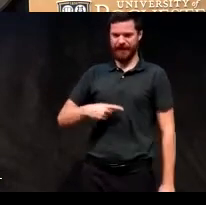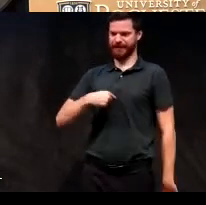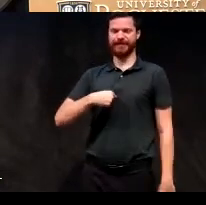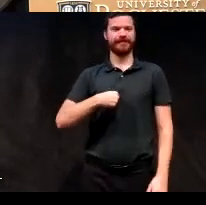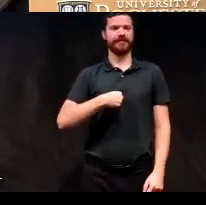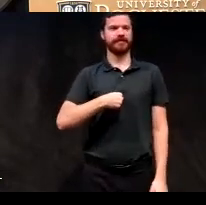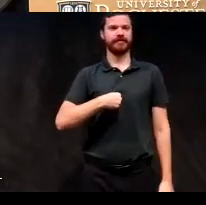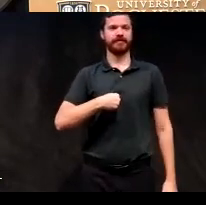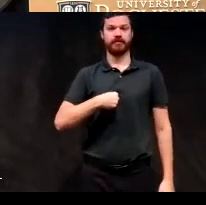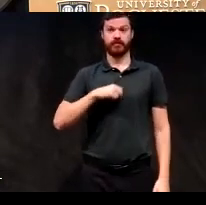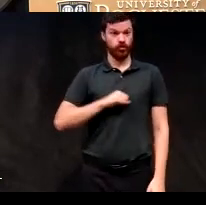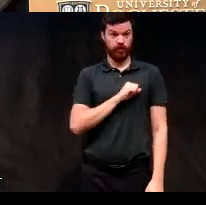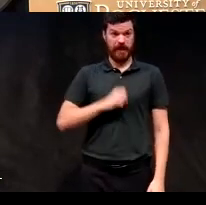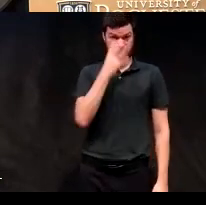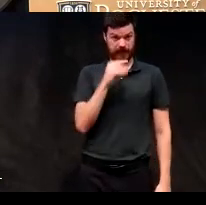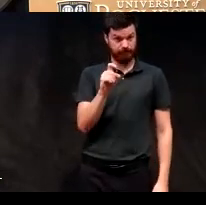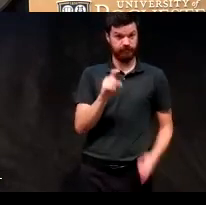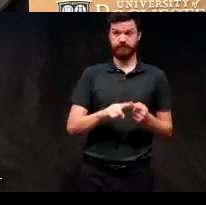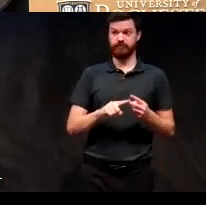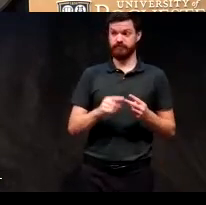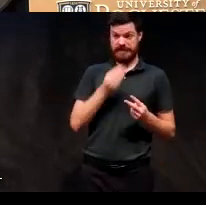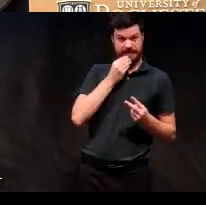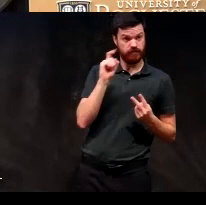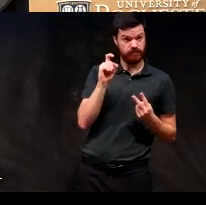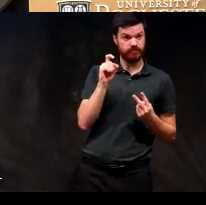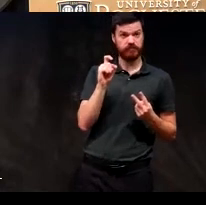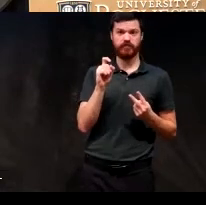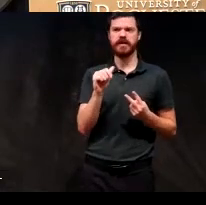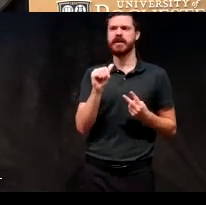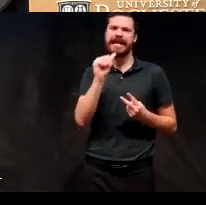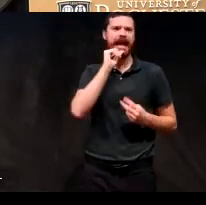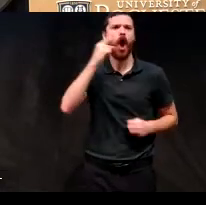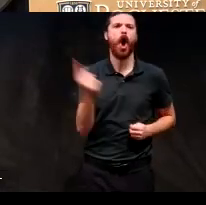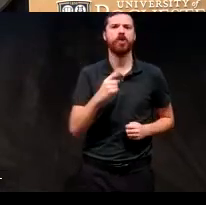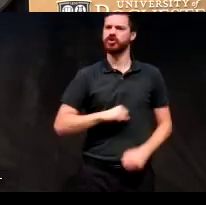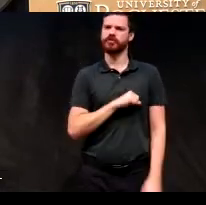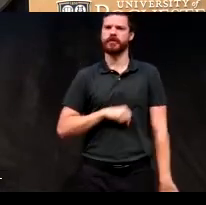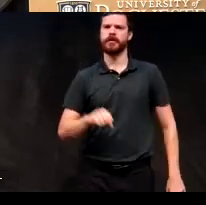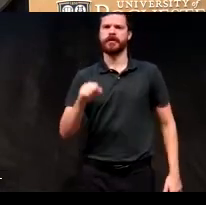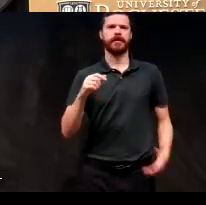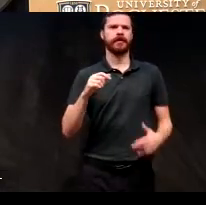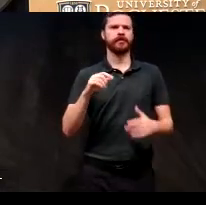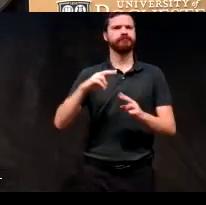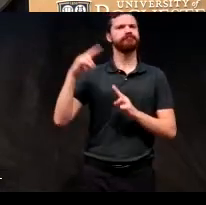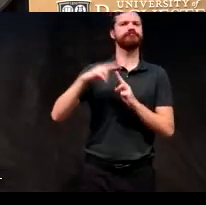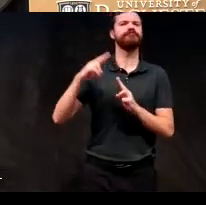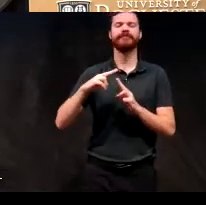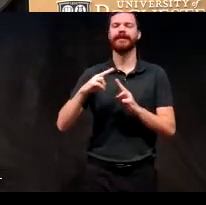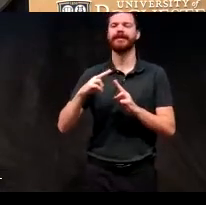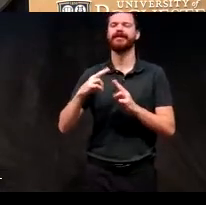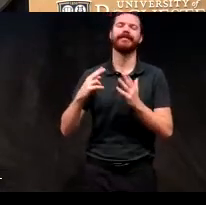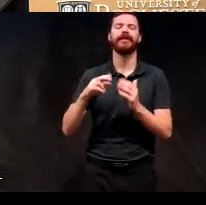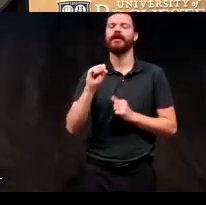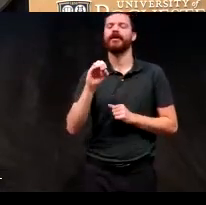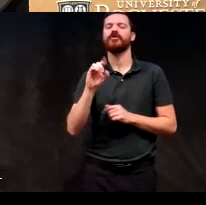does Superman sleep? Does he eat? So he's not always like Superman. So when parents are saying, you know, it's kind of like solution